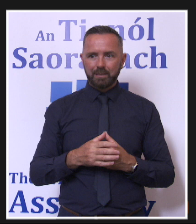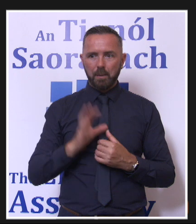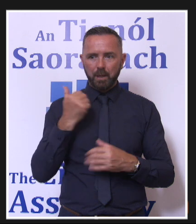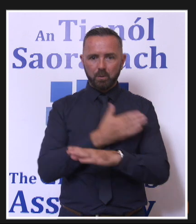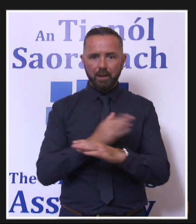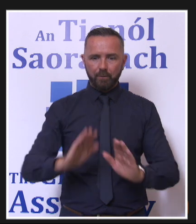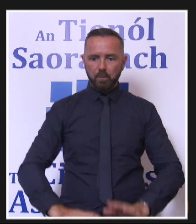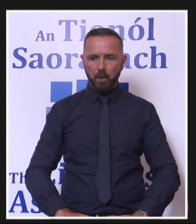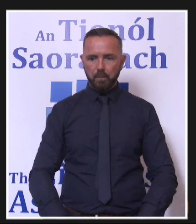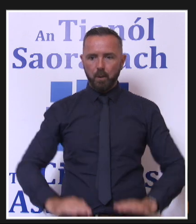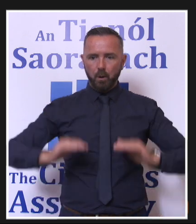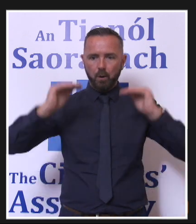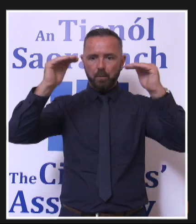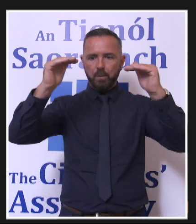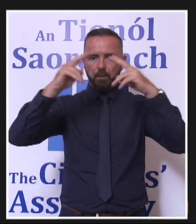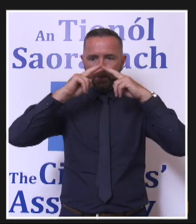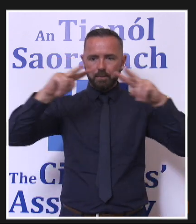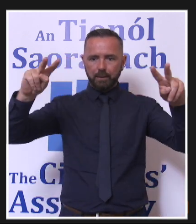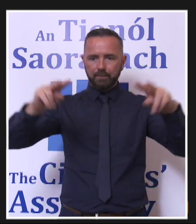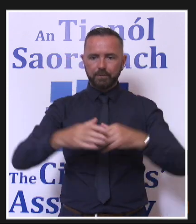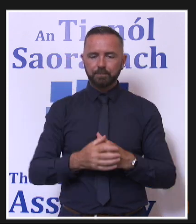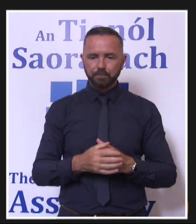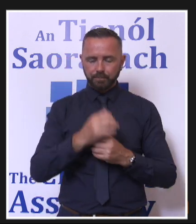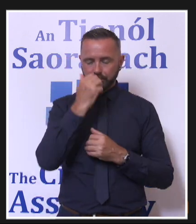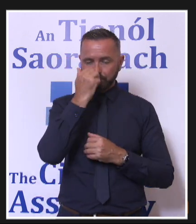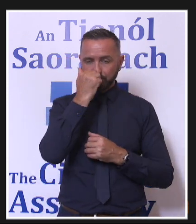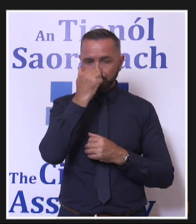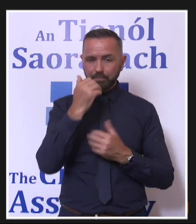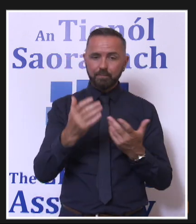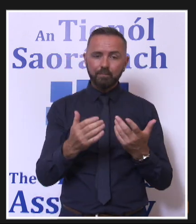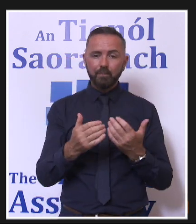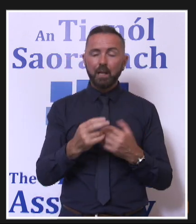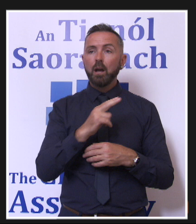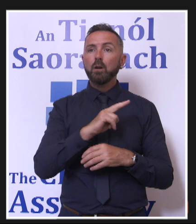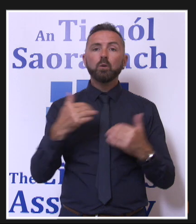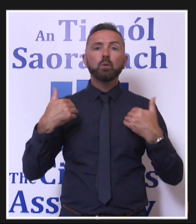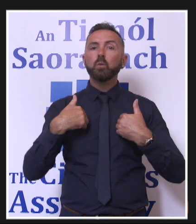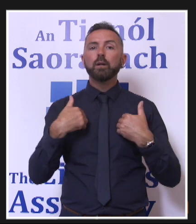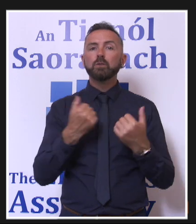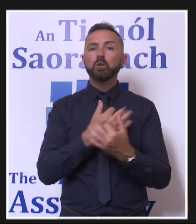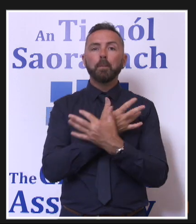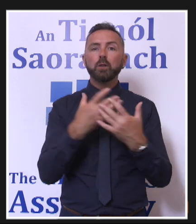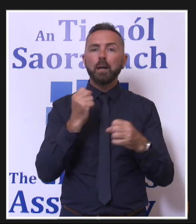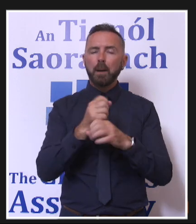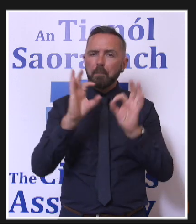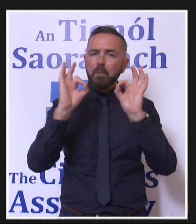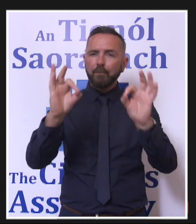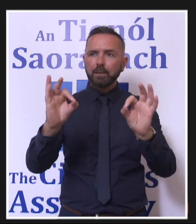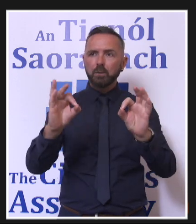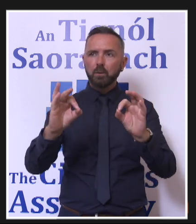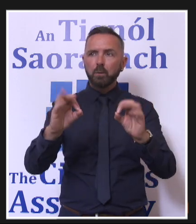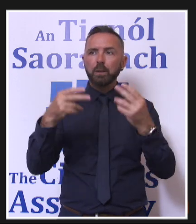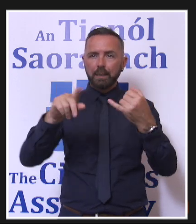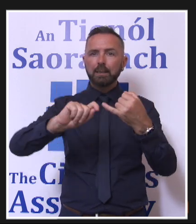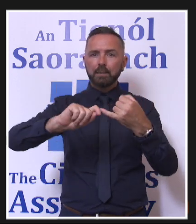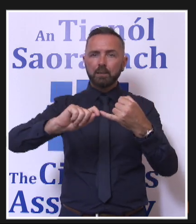up perspective. But I wouldn't. Don't over obsess on perfection first time. I mean, I think you're building it in a great way, by the